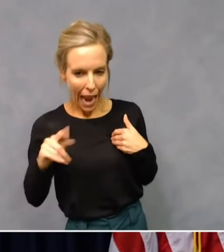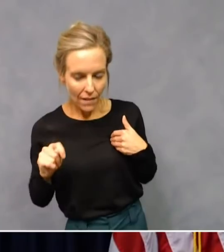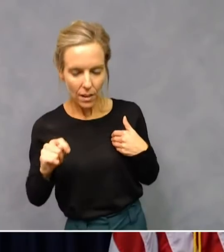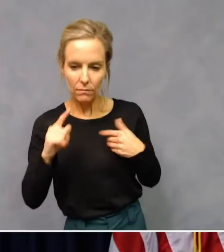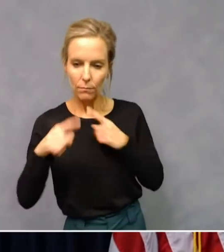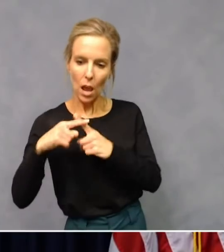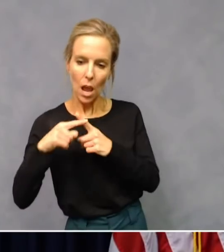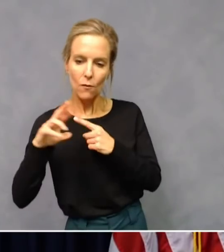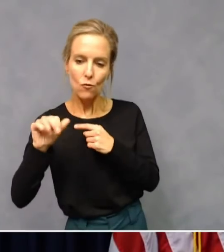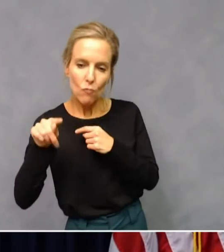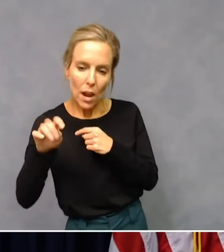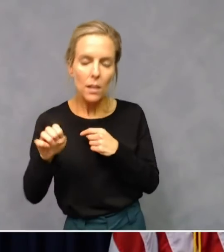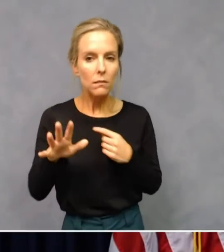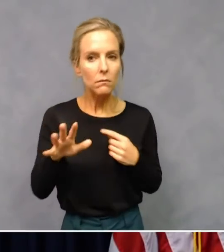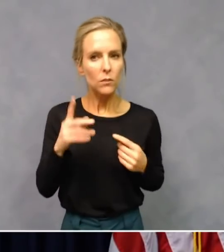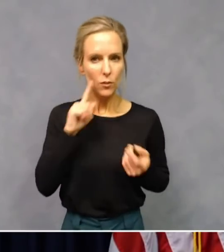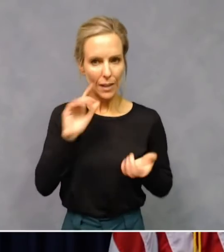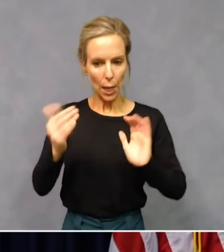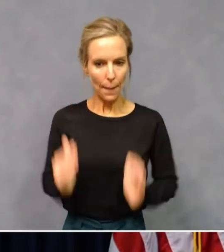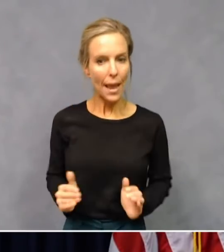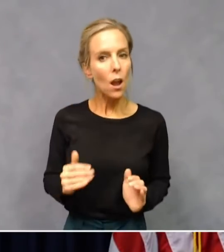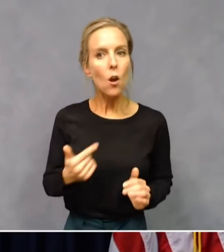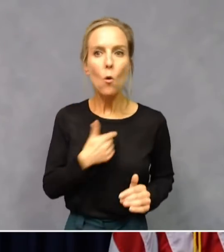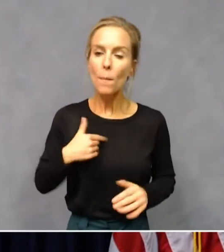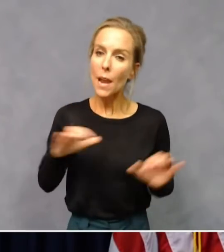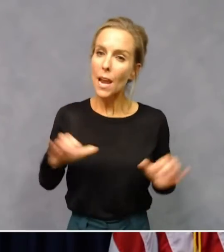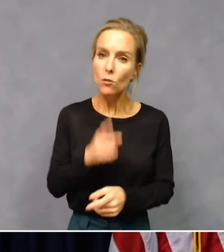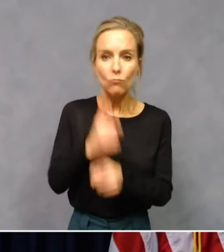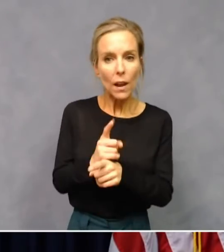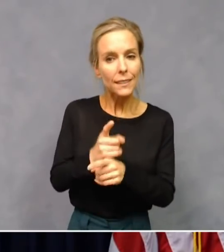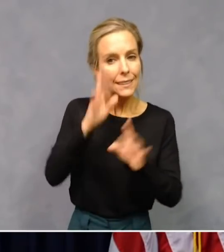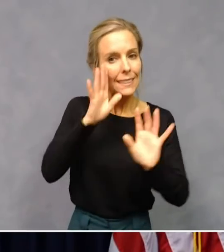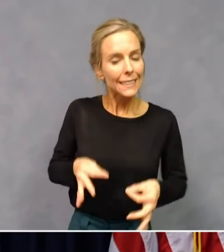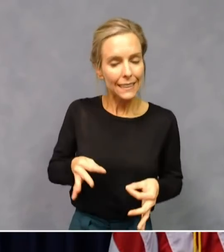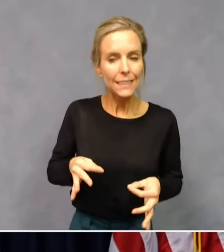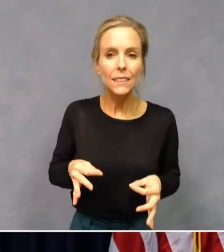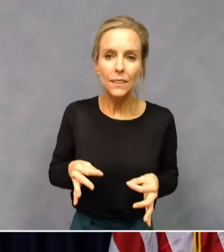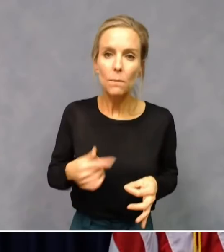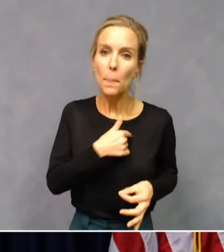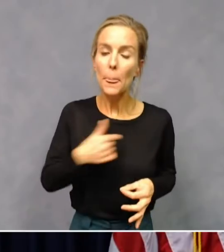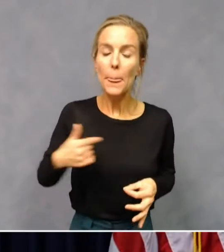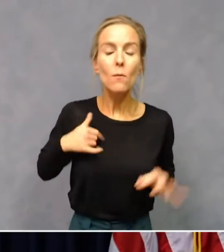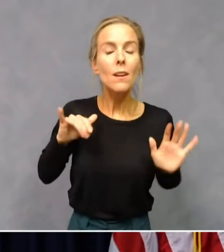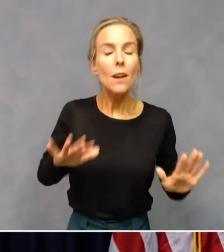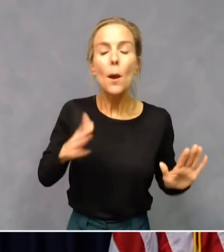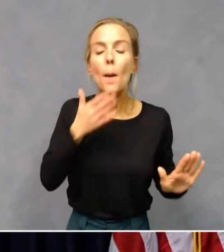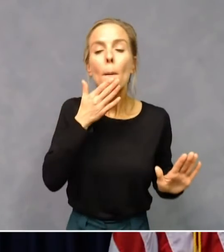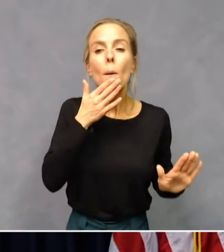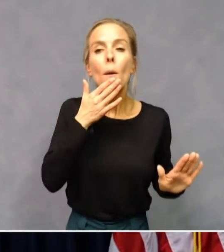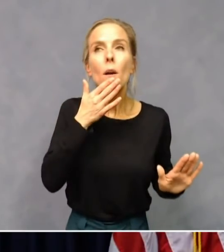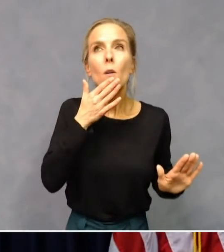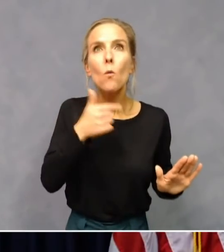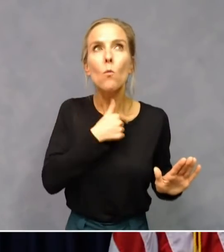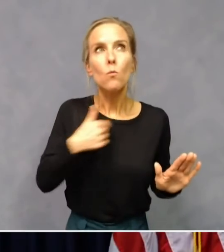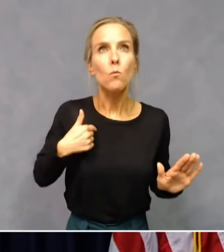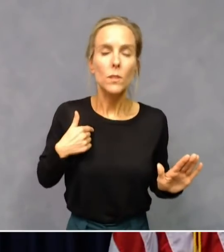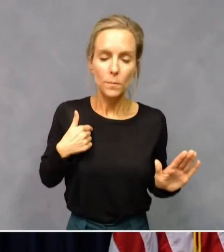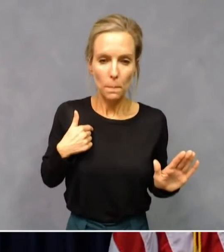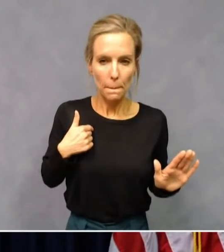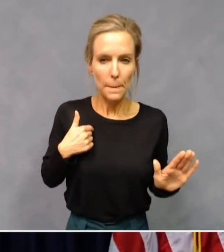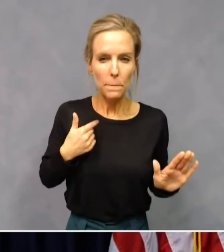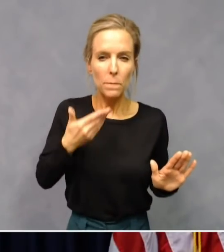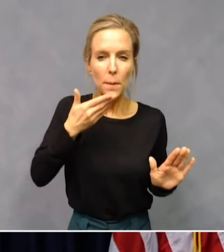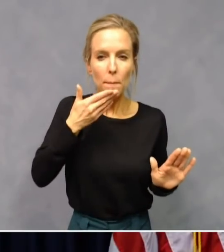we made the right decision. But listen, we are better off when others are